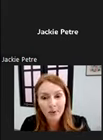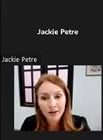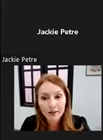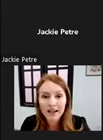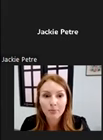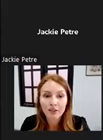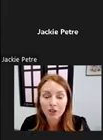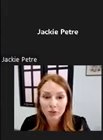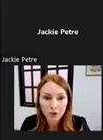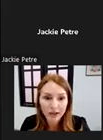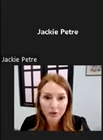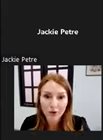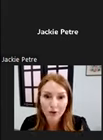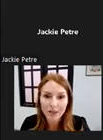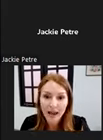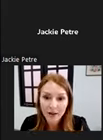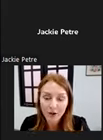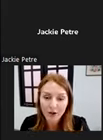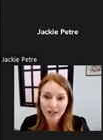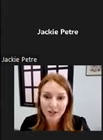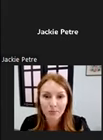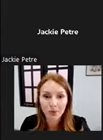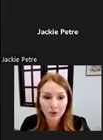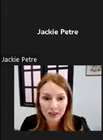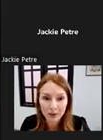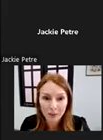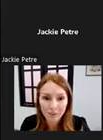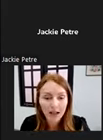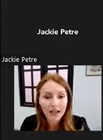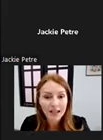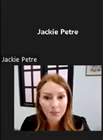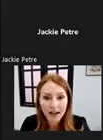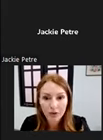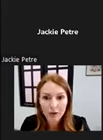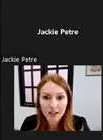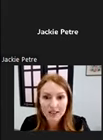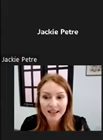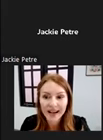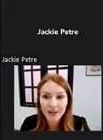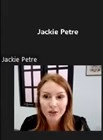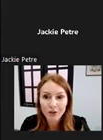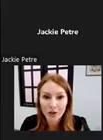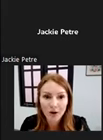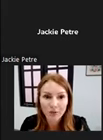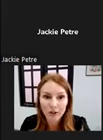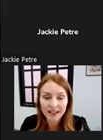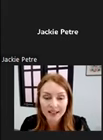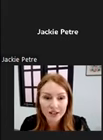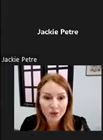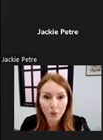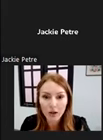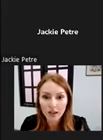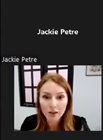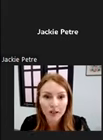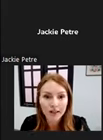Gossett Navarro, and I am the Chief Director for the Hispanic Federation in Puerto Rico. Hispanic Federation is a national nonprofit